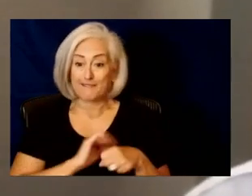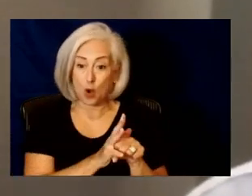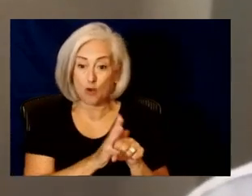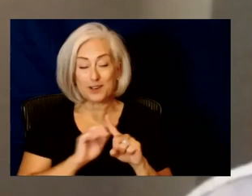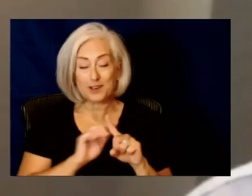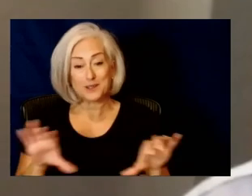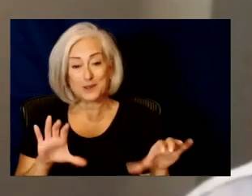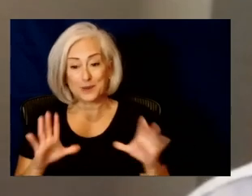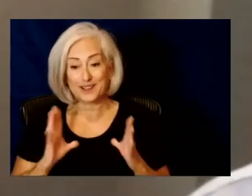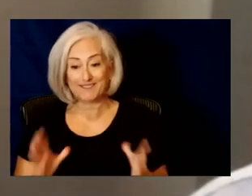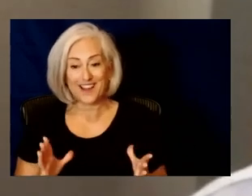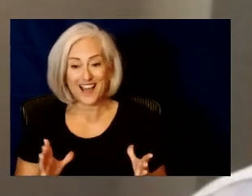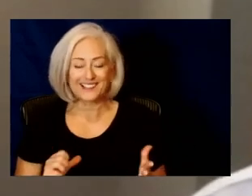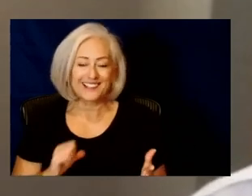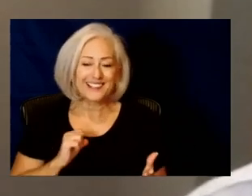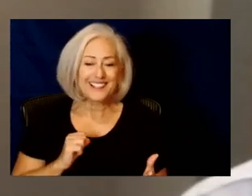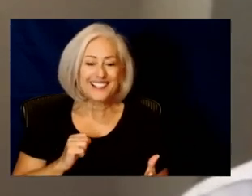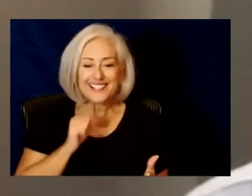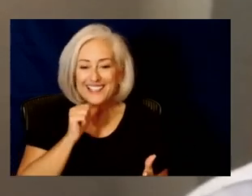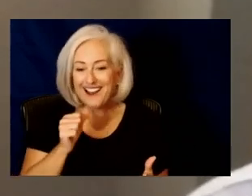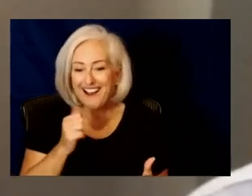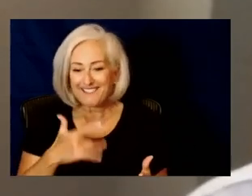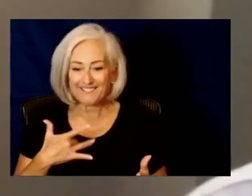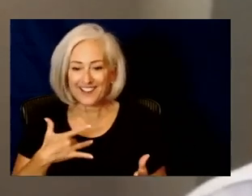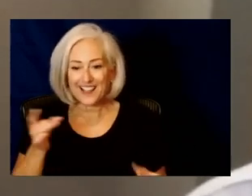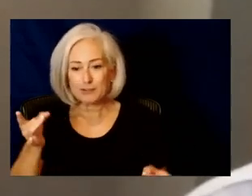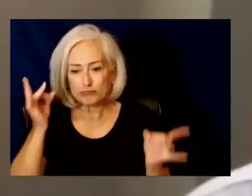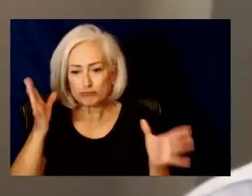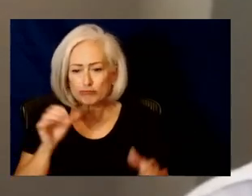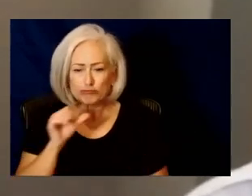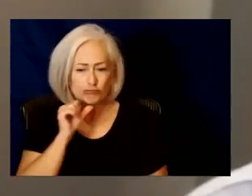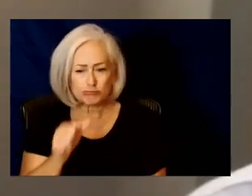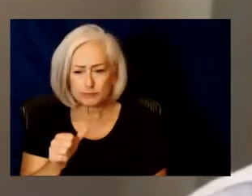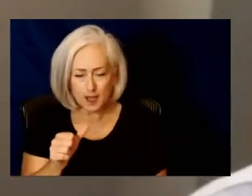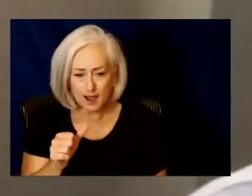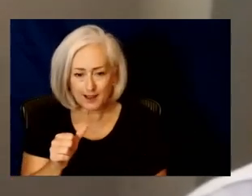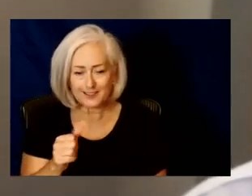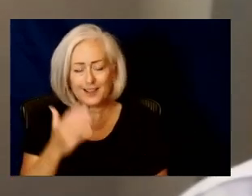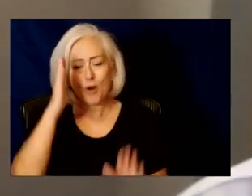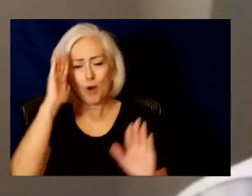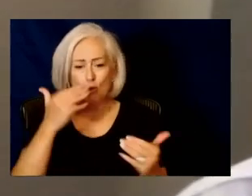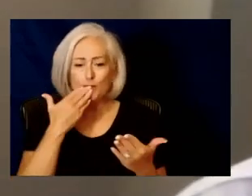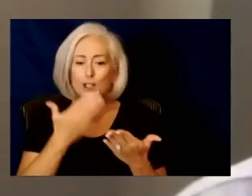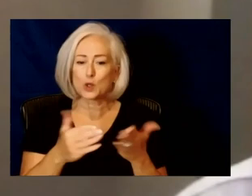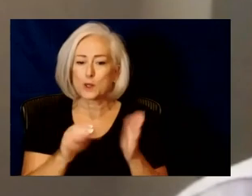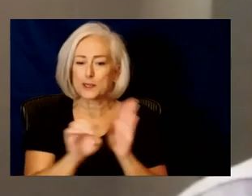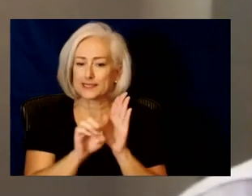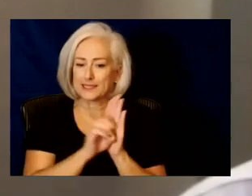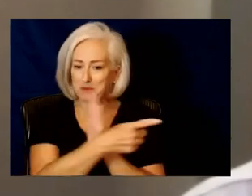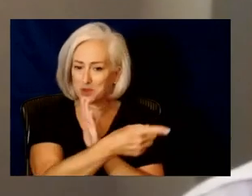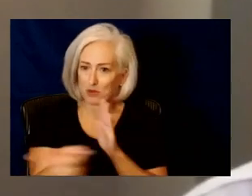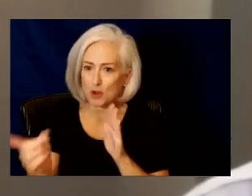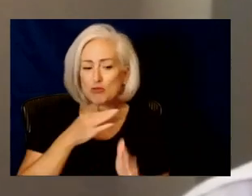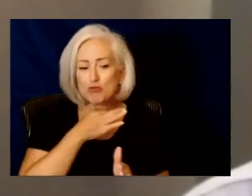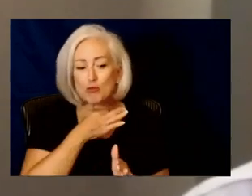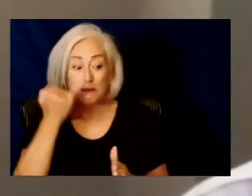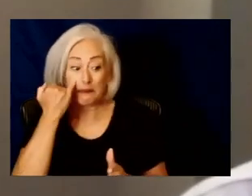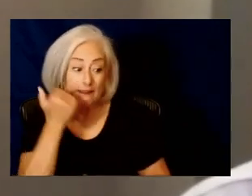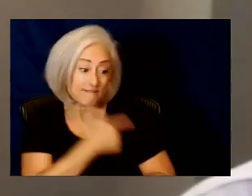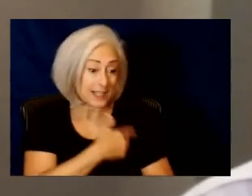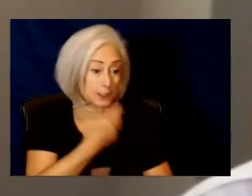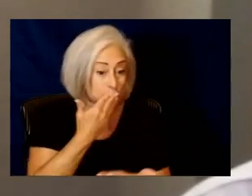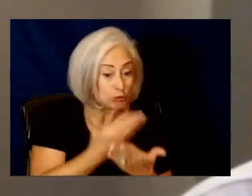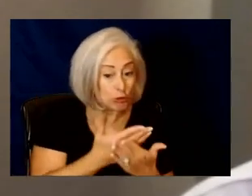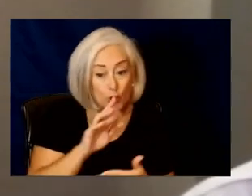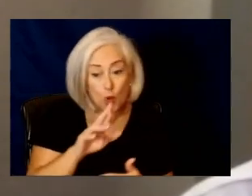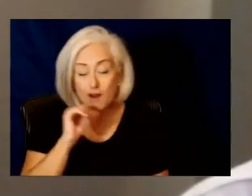and not feeling too bad. And hopefully that's a good example to those out there still wondering whether vaccination's right for them, that,